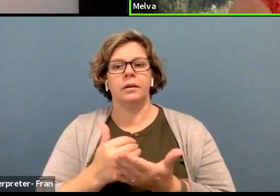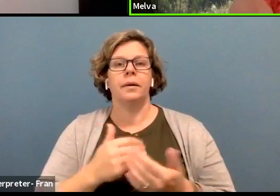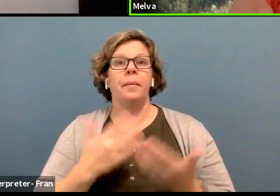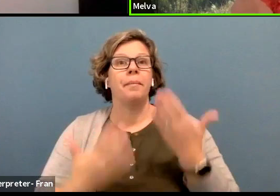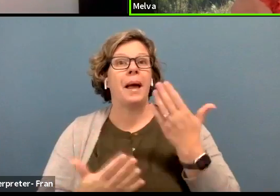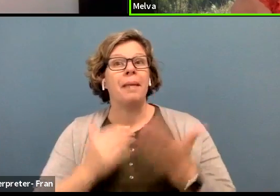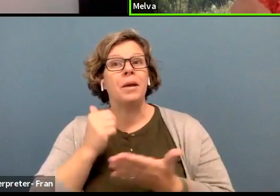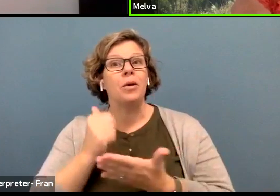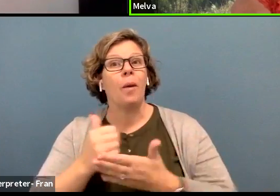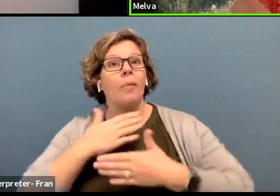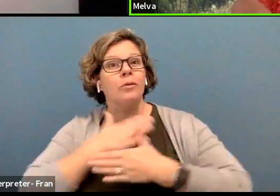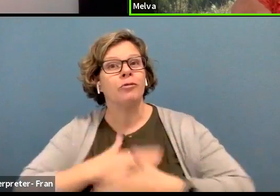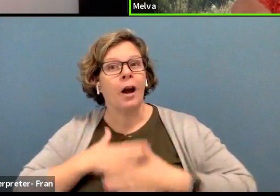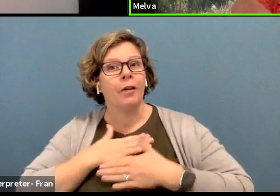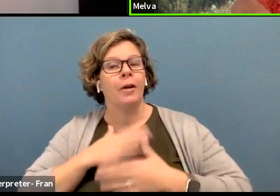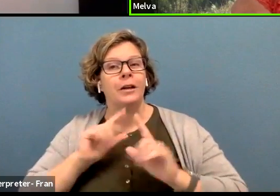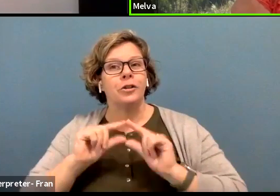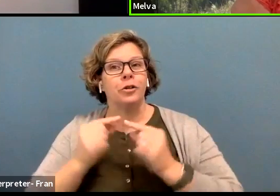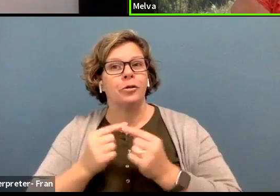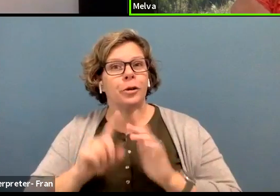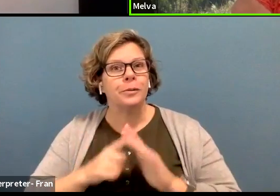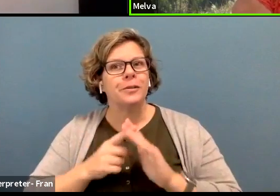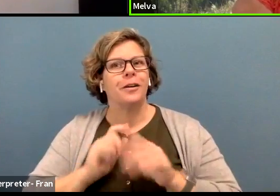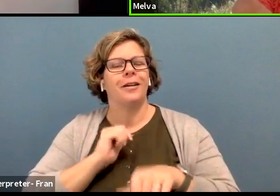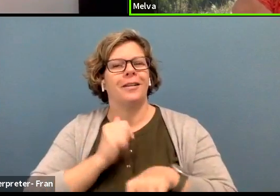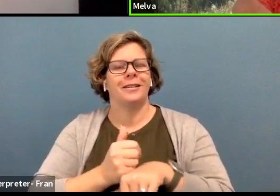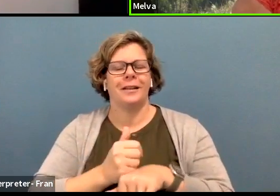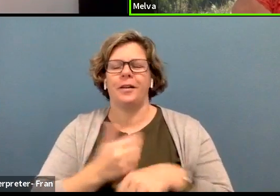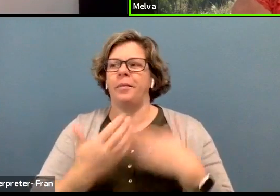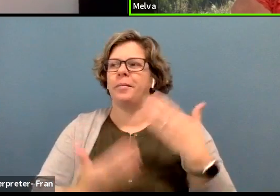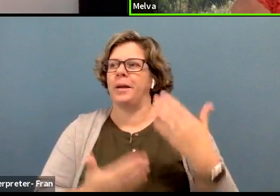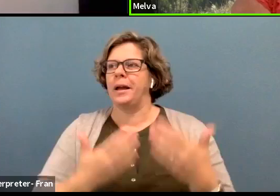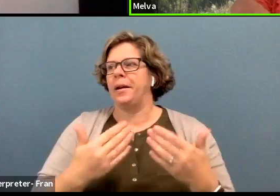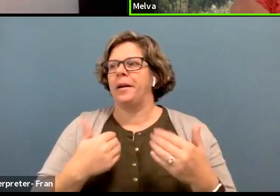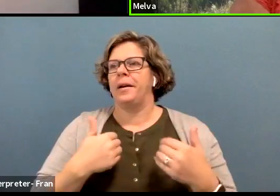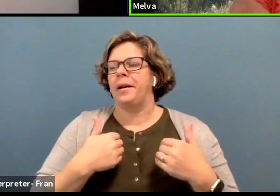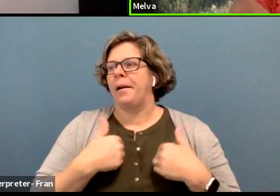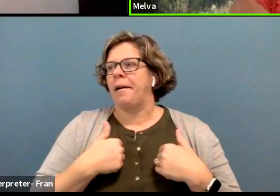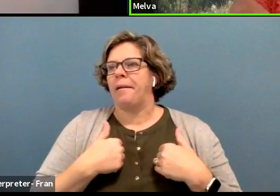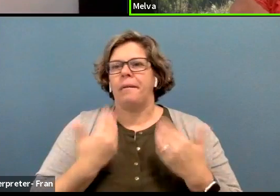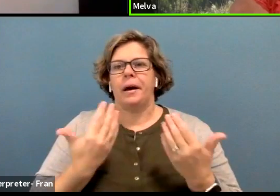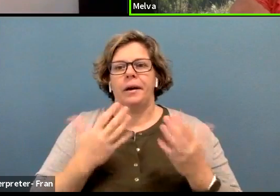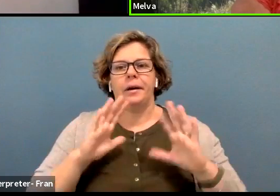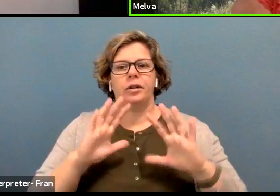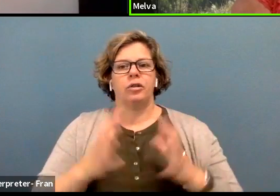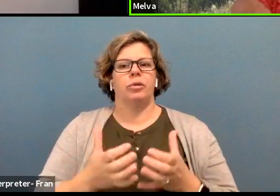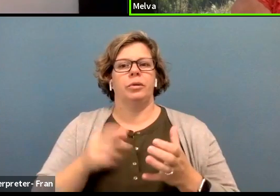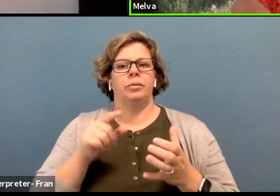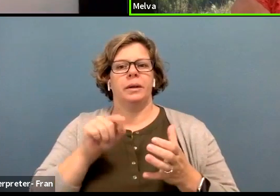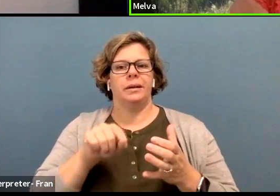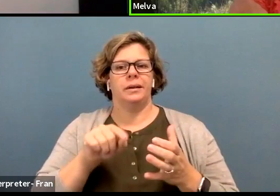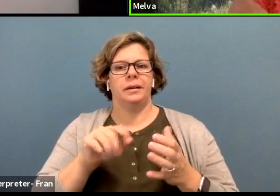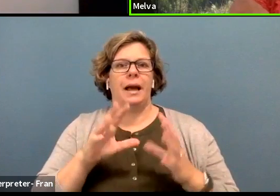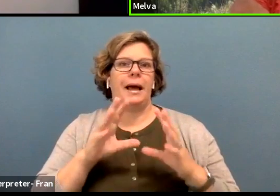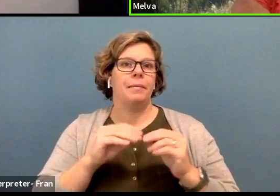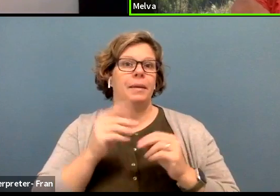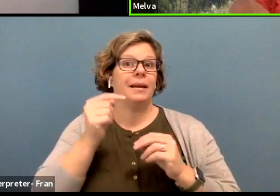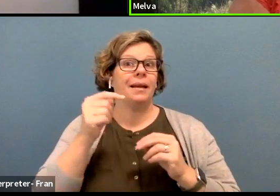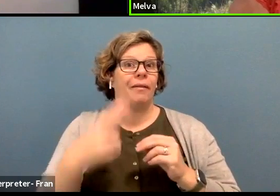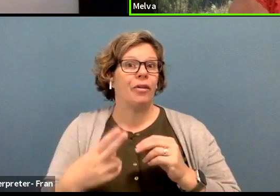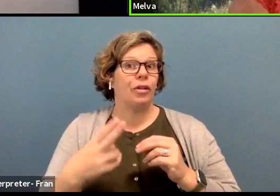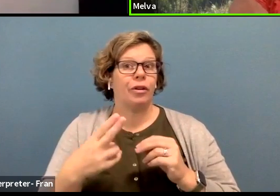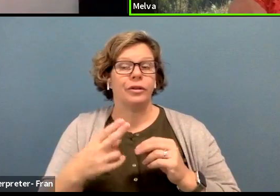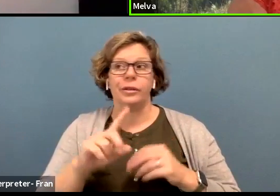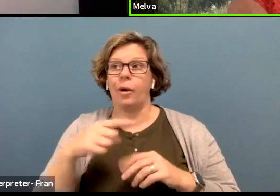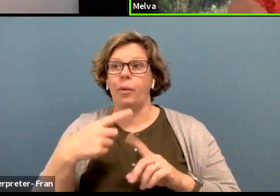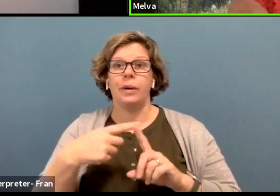get started and you think that maybe, just you had a group that just met every Thursday or once a month